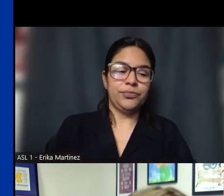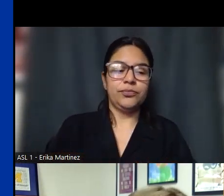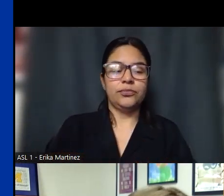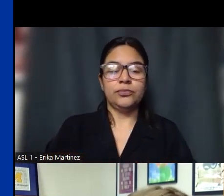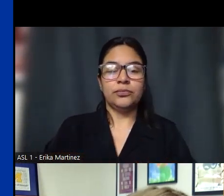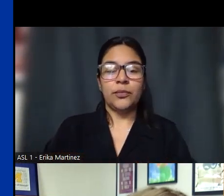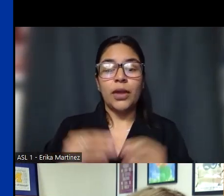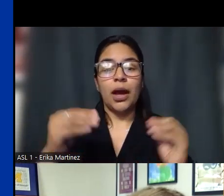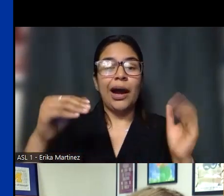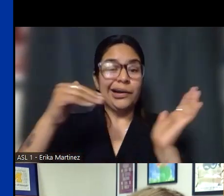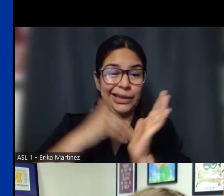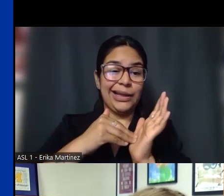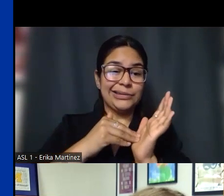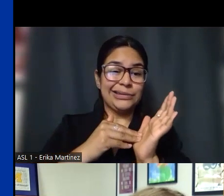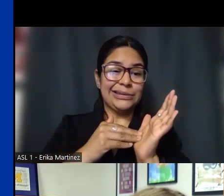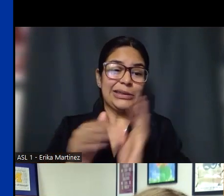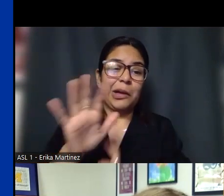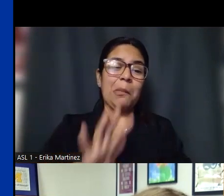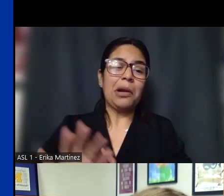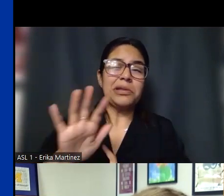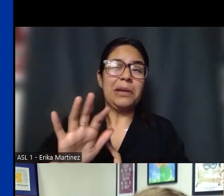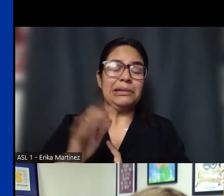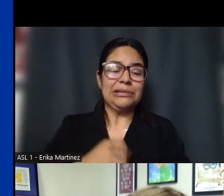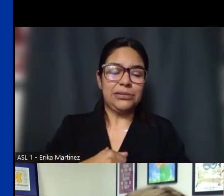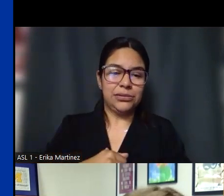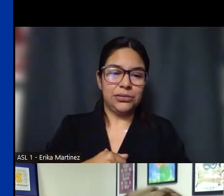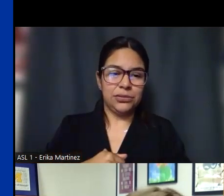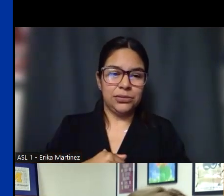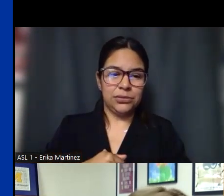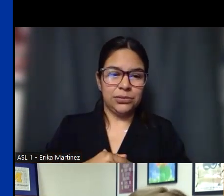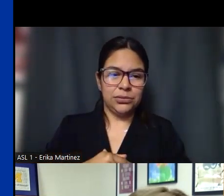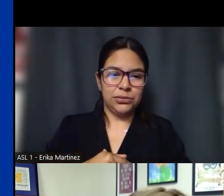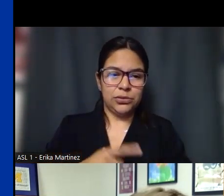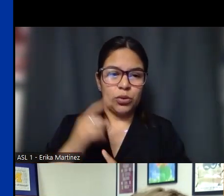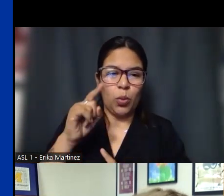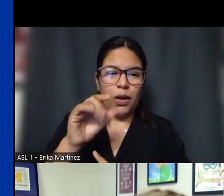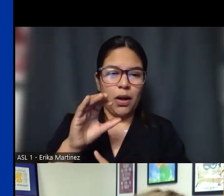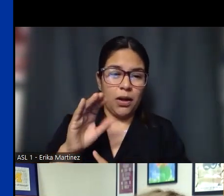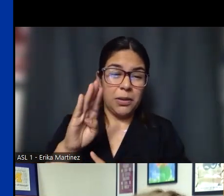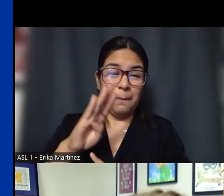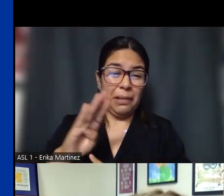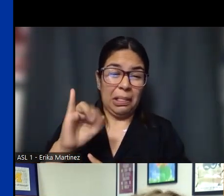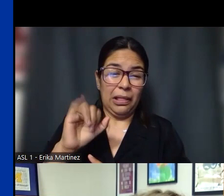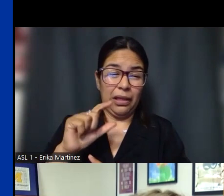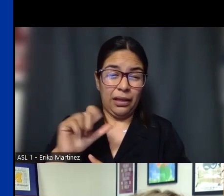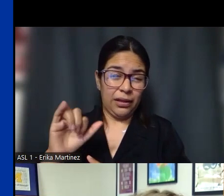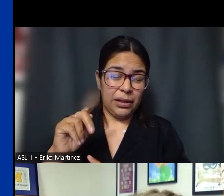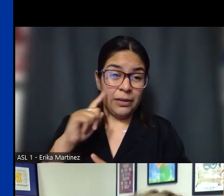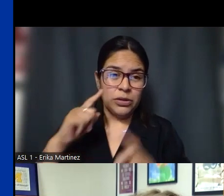rough estimate, receiving approximately $100 million for this program. The highest was